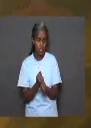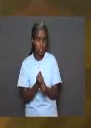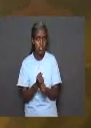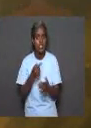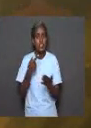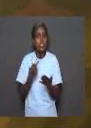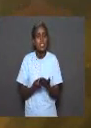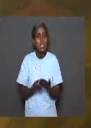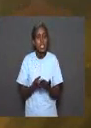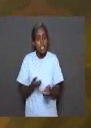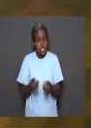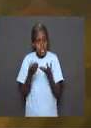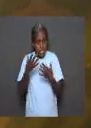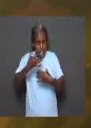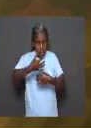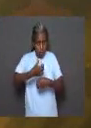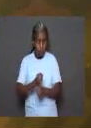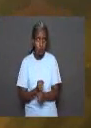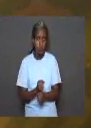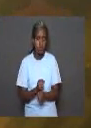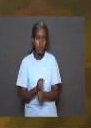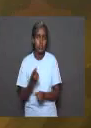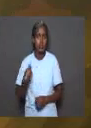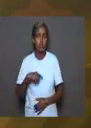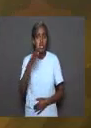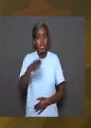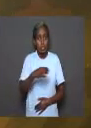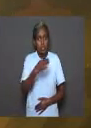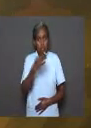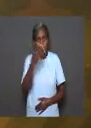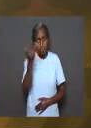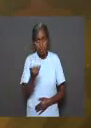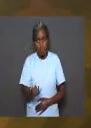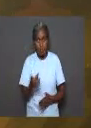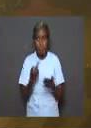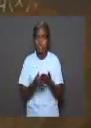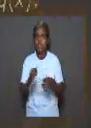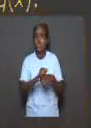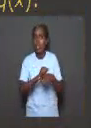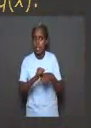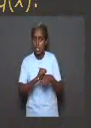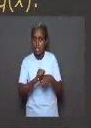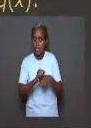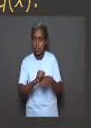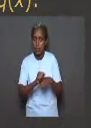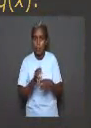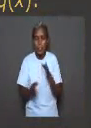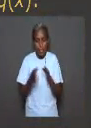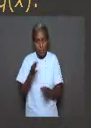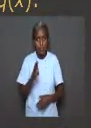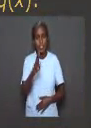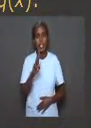There are certain conclusions that we may draw from this exercise. If a